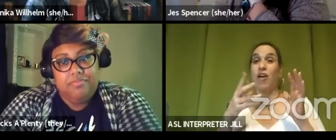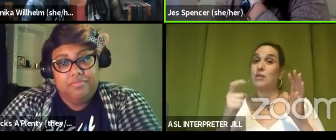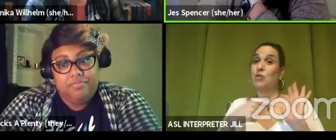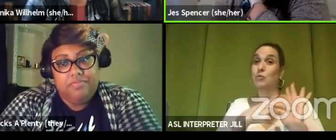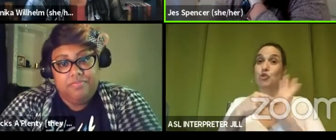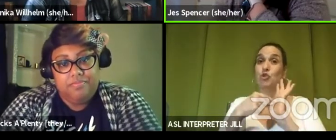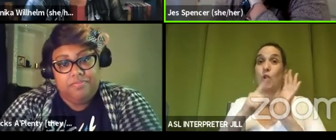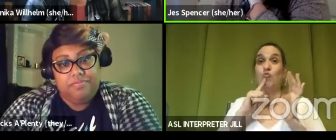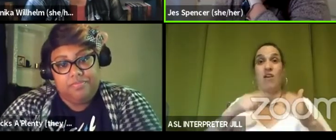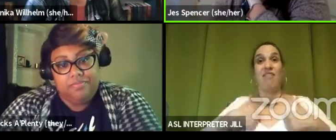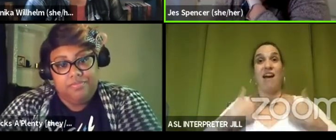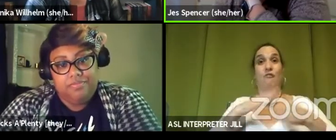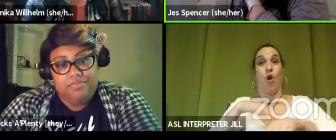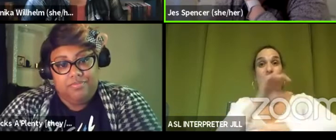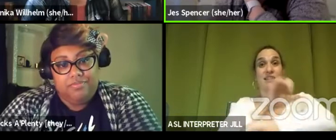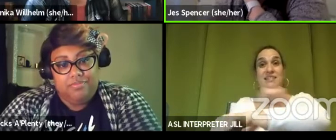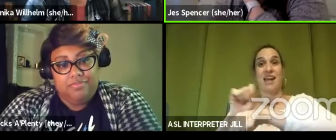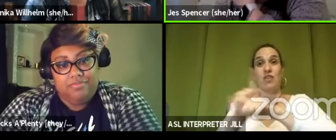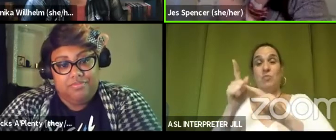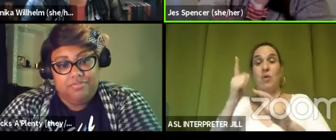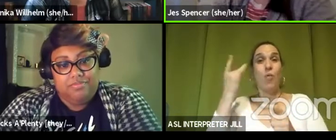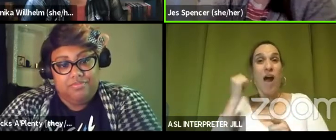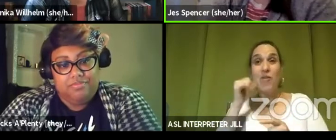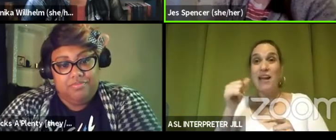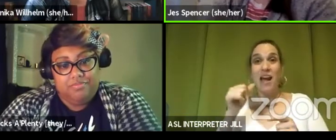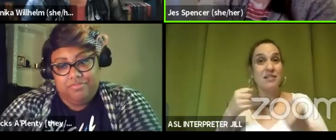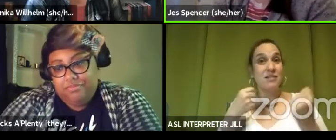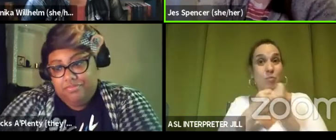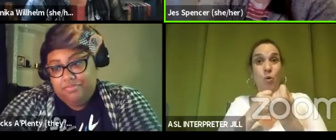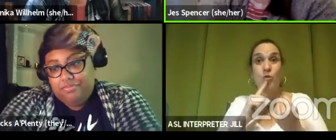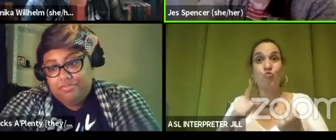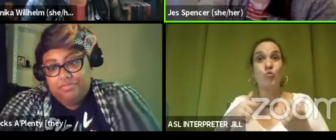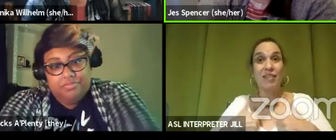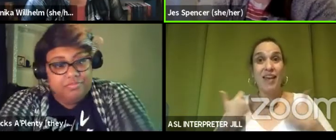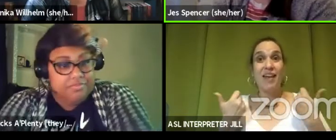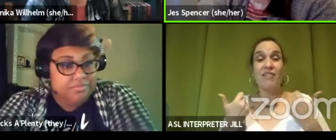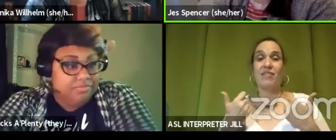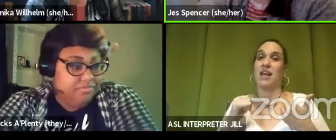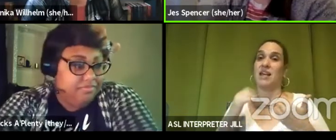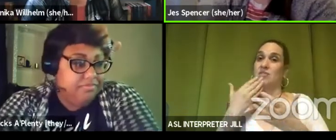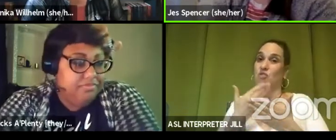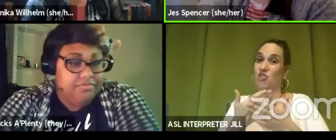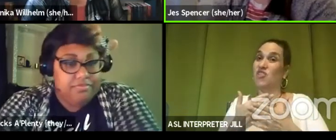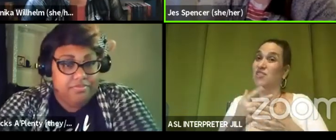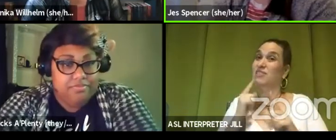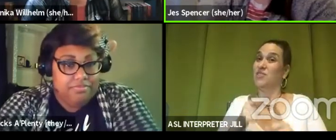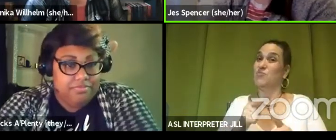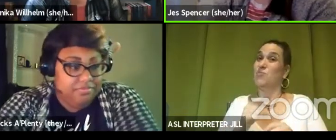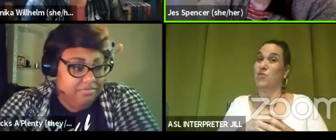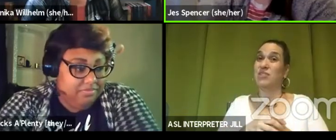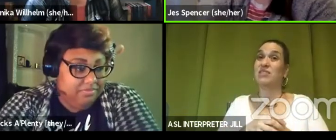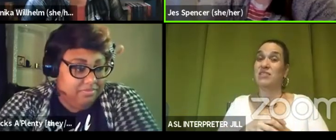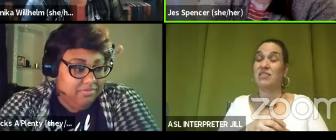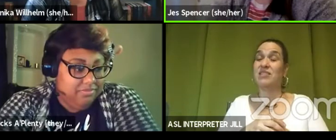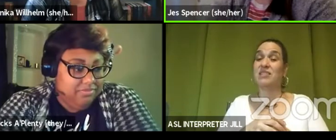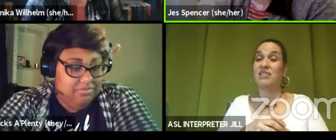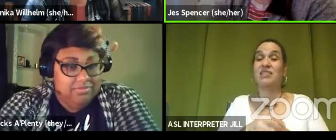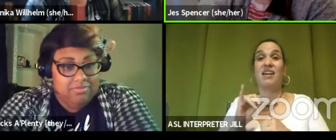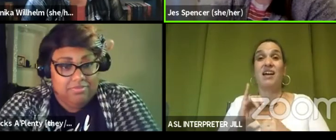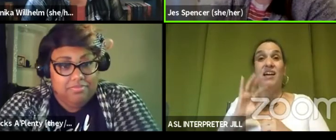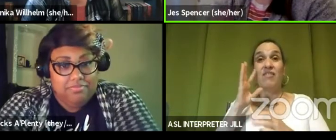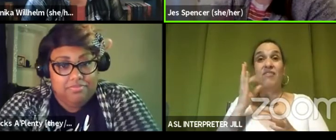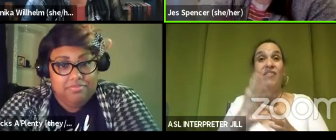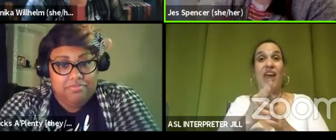life? God, that's so good. I love that, Sarah. Thank you. I think it all goes back to what Faith says, which is just like, let's just